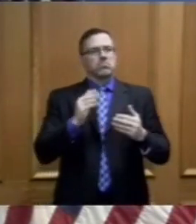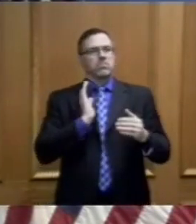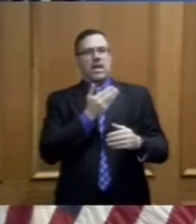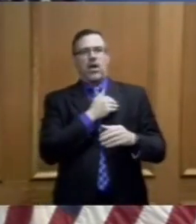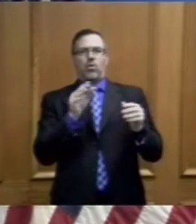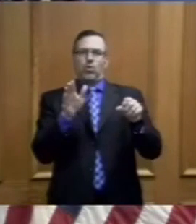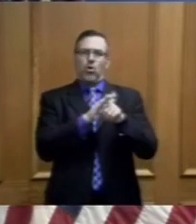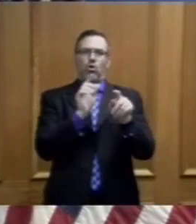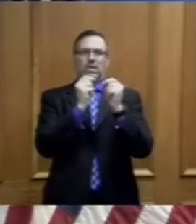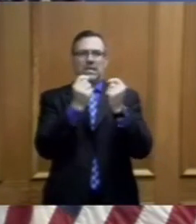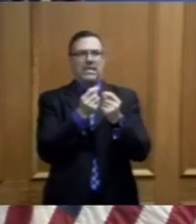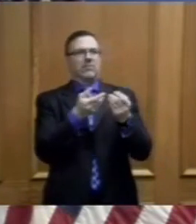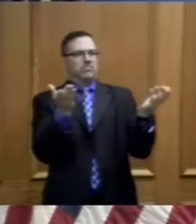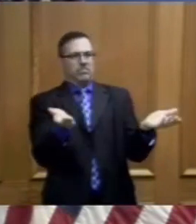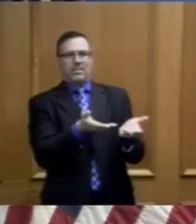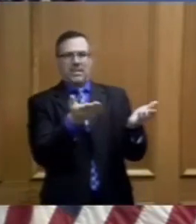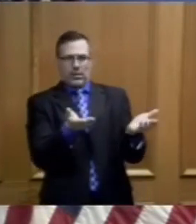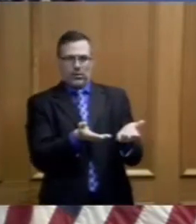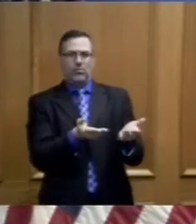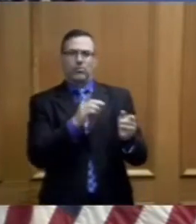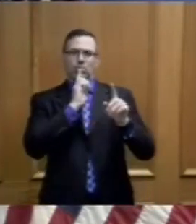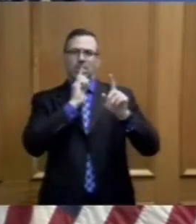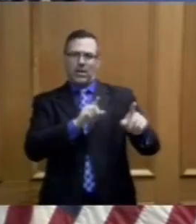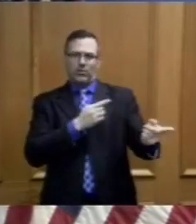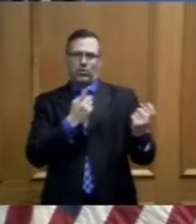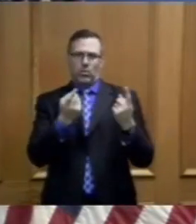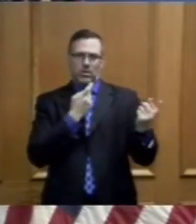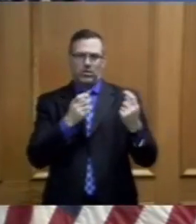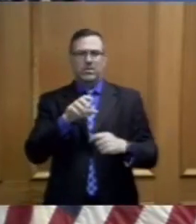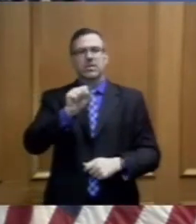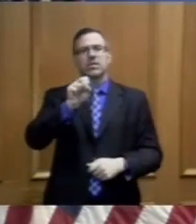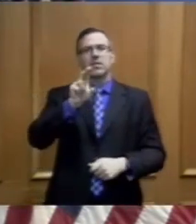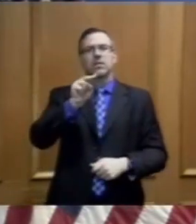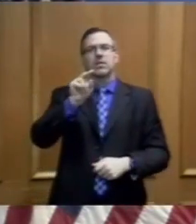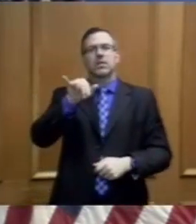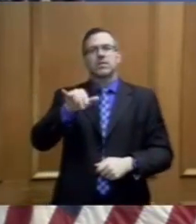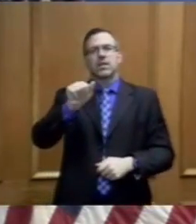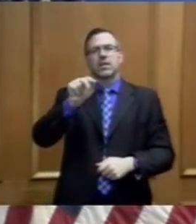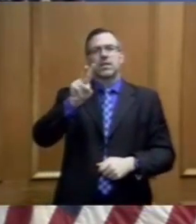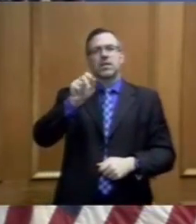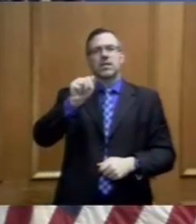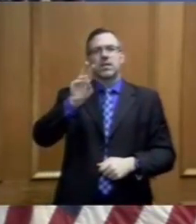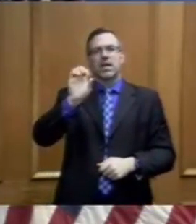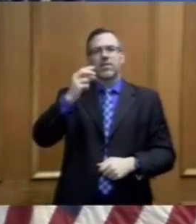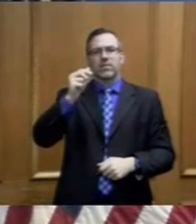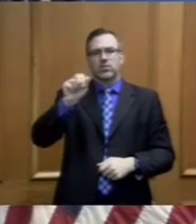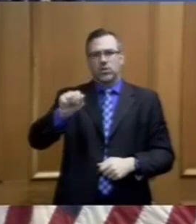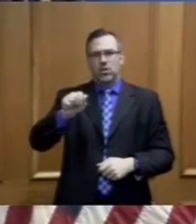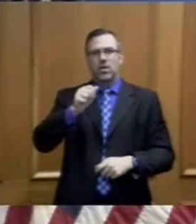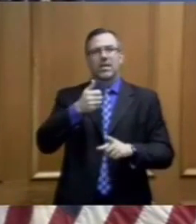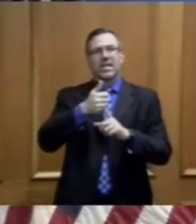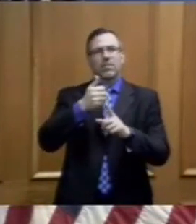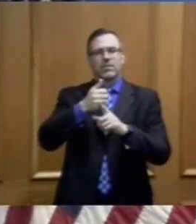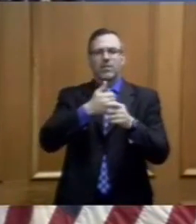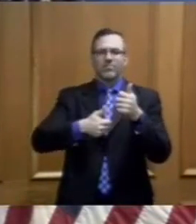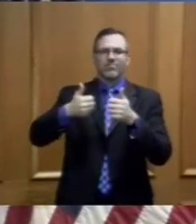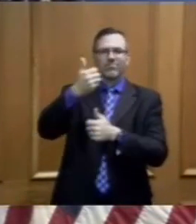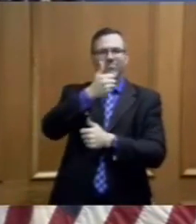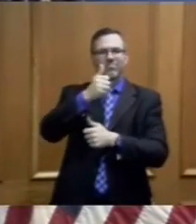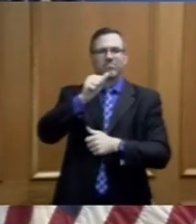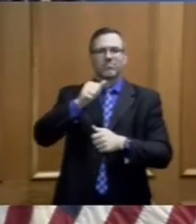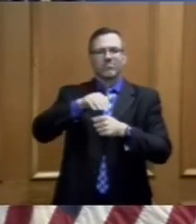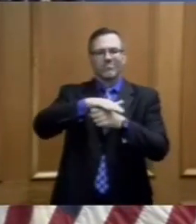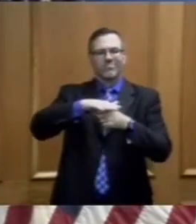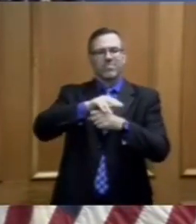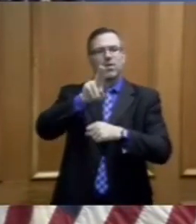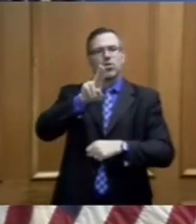Team are here as well. And as well, Sonny Avachal, who's the commander of the Nashville District of Army Corps of Engineers, is here to